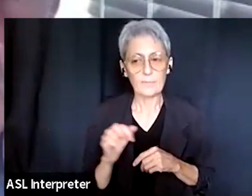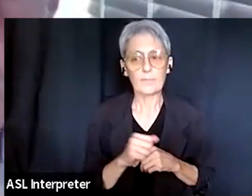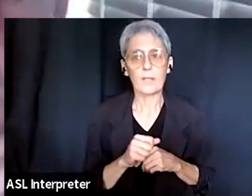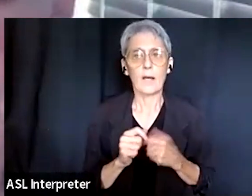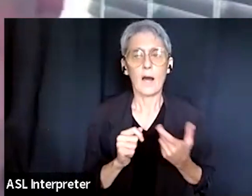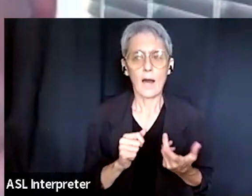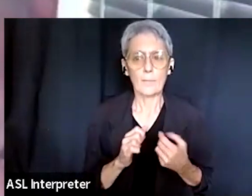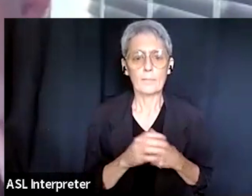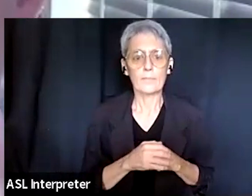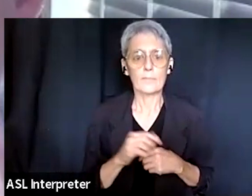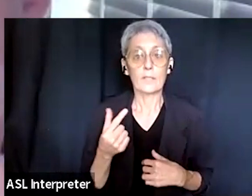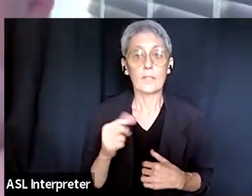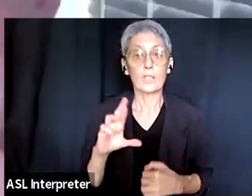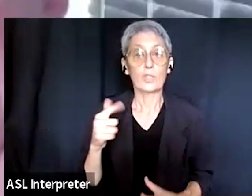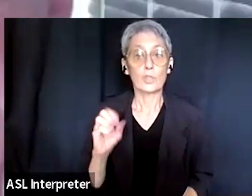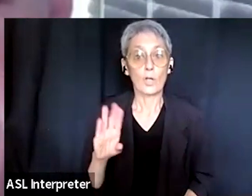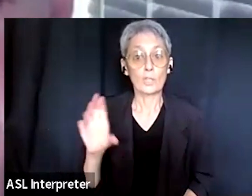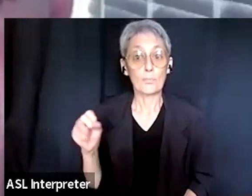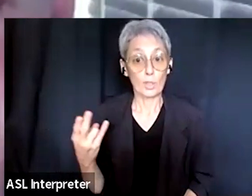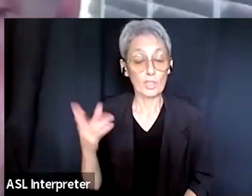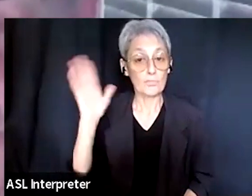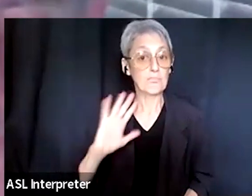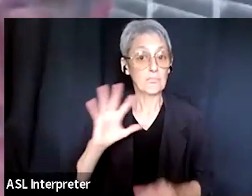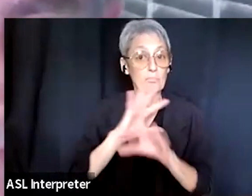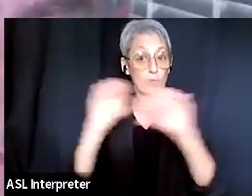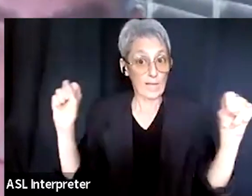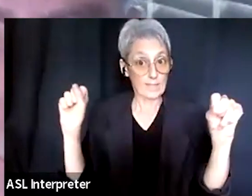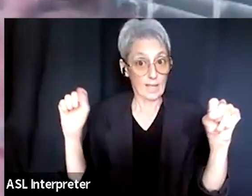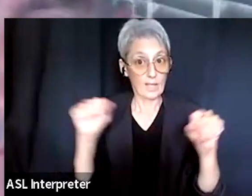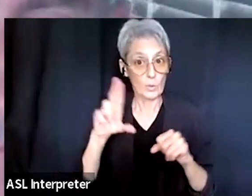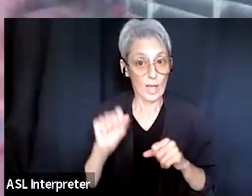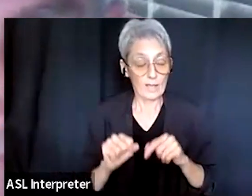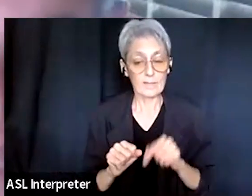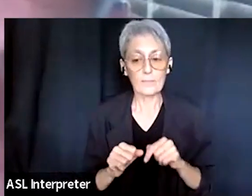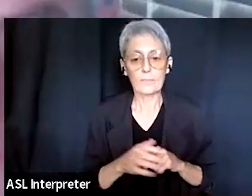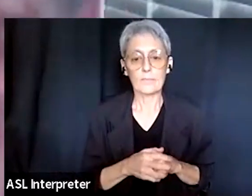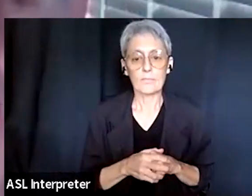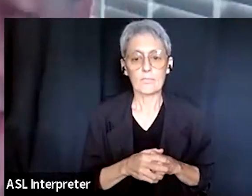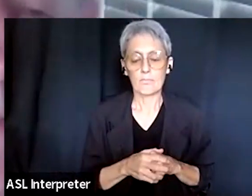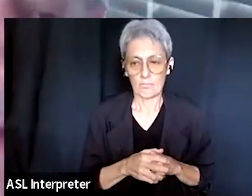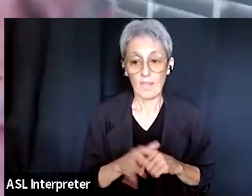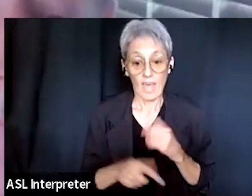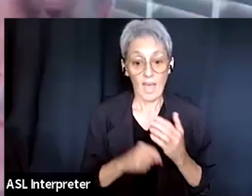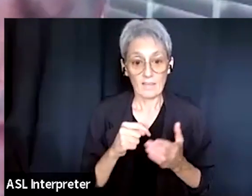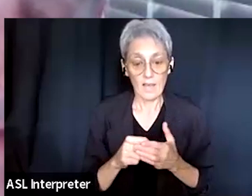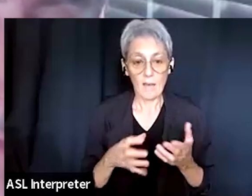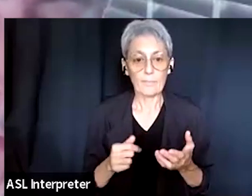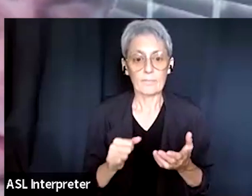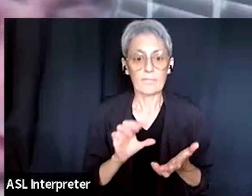when George Bush was president, a big initiative and a lot of money was spent.